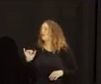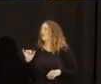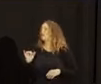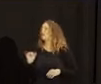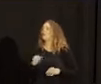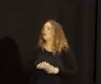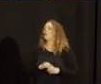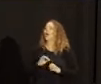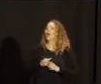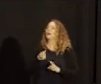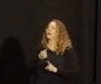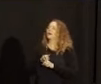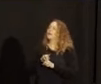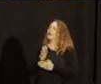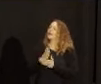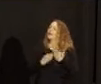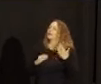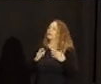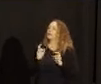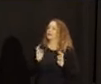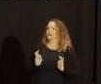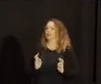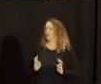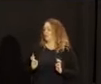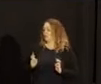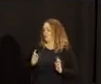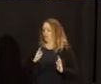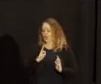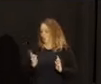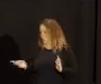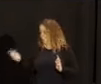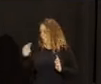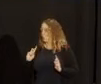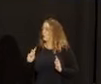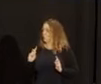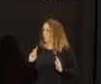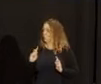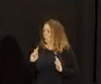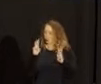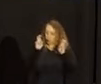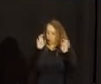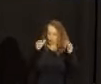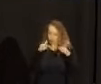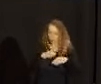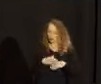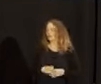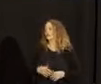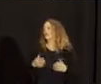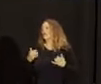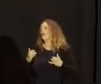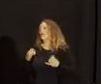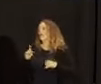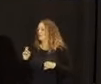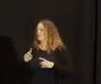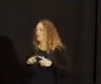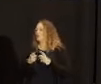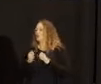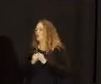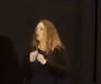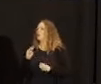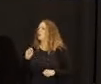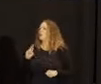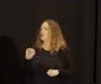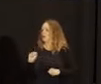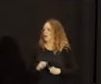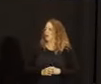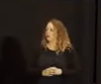has impacted some of the issues that you work on? And for this question, we'll start with Maria.